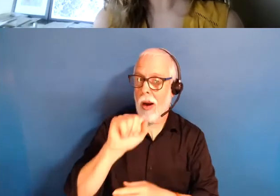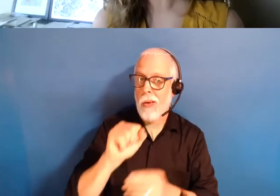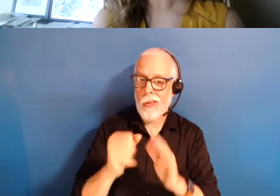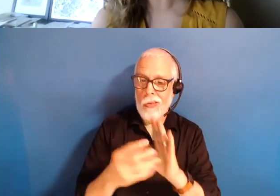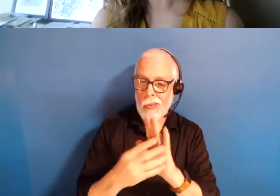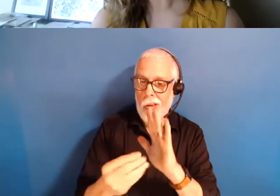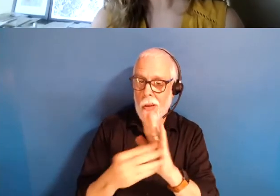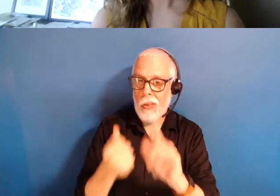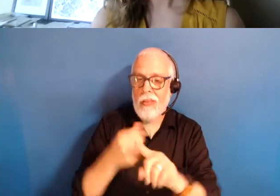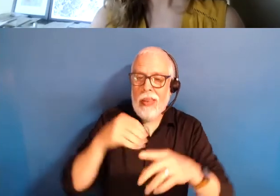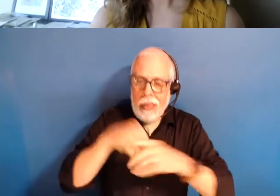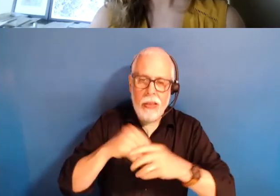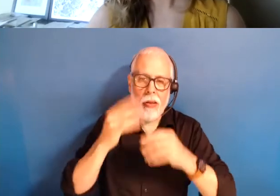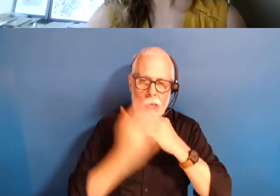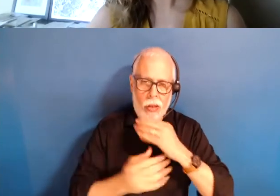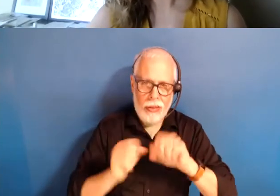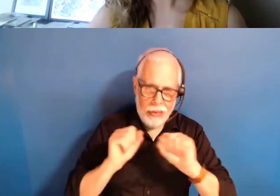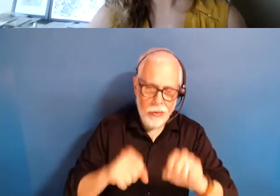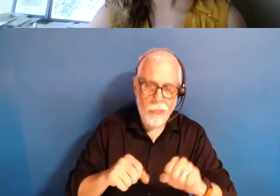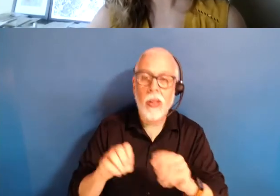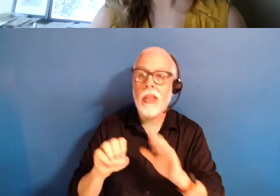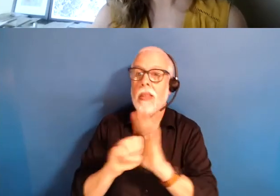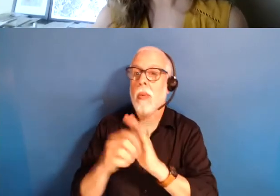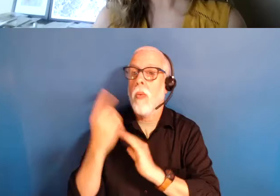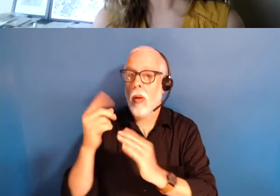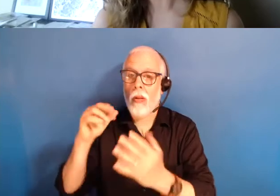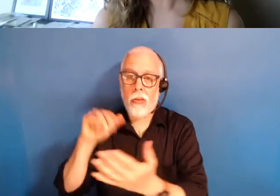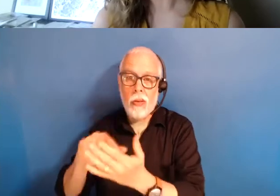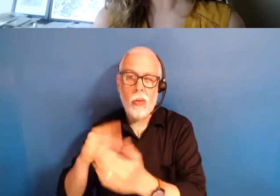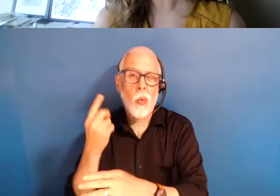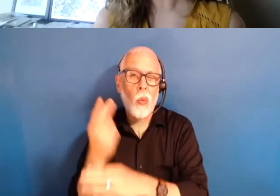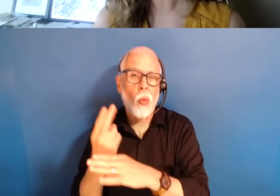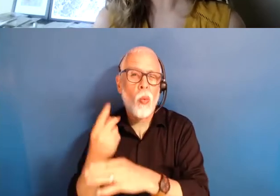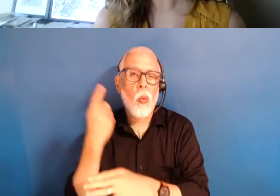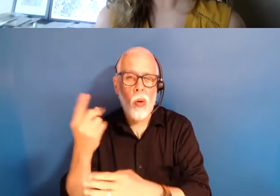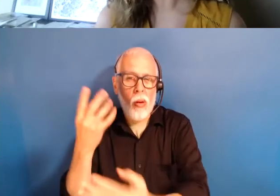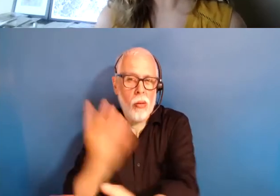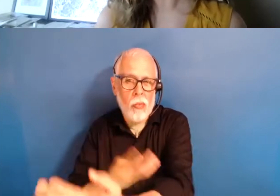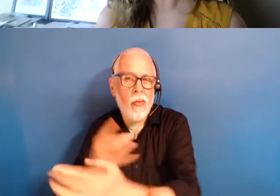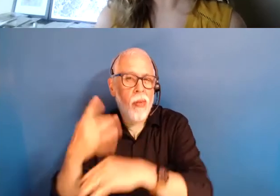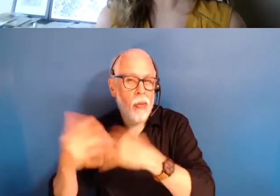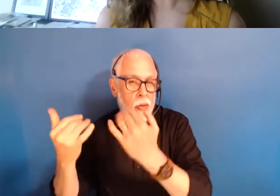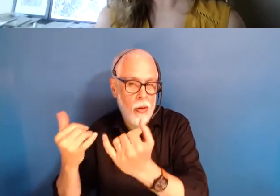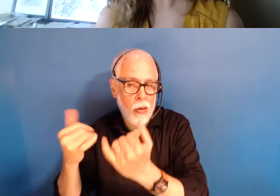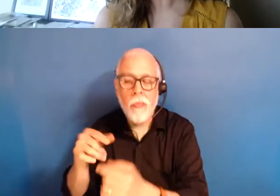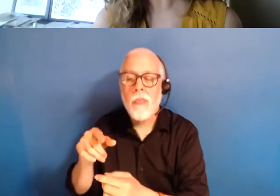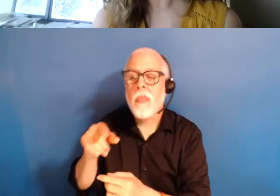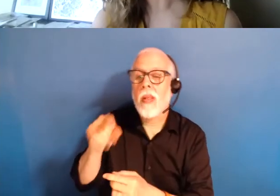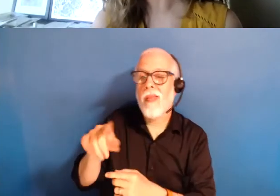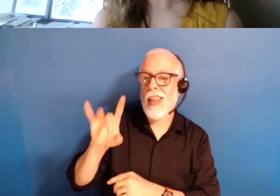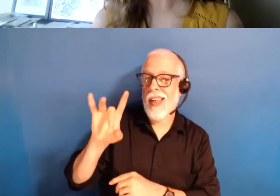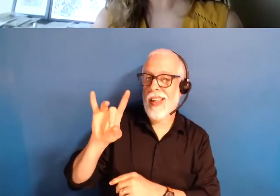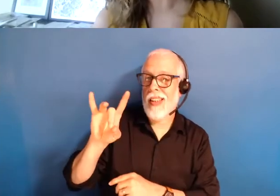in a person's blood. For example, in one study, using one of the antibodies that is available now, there was an